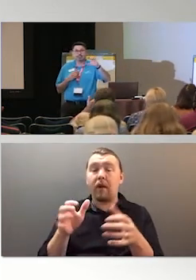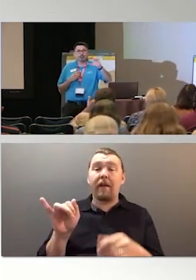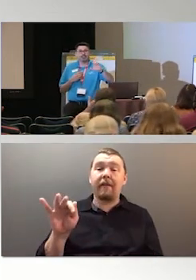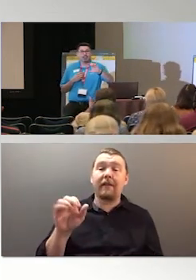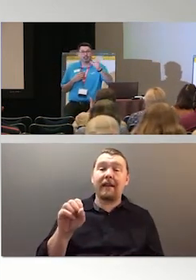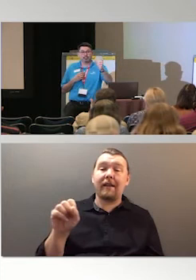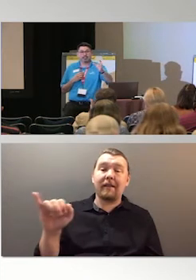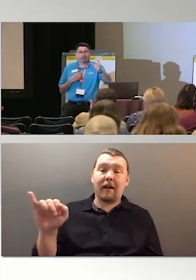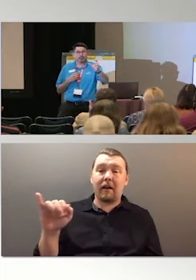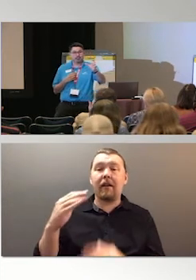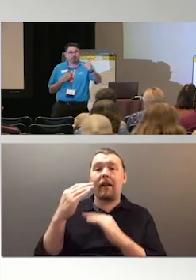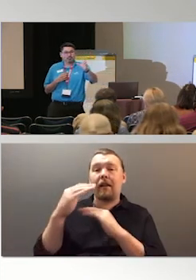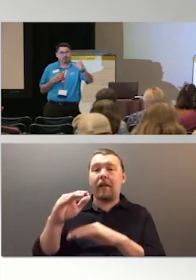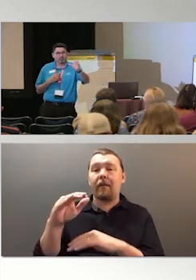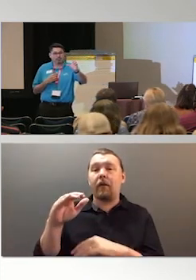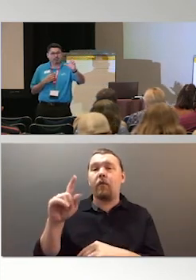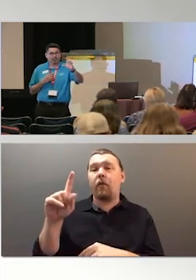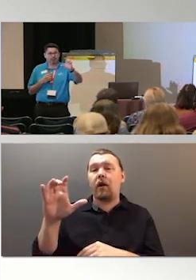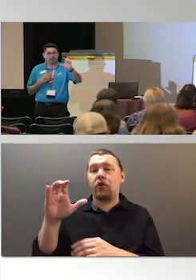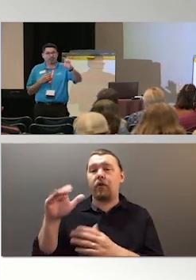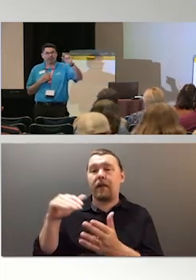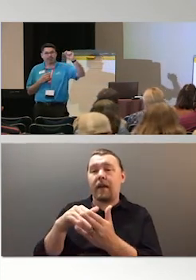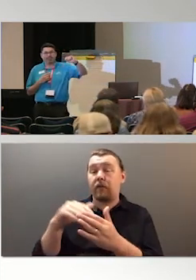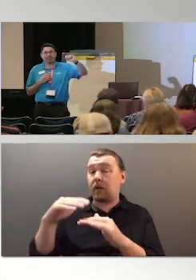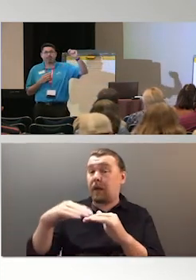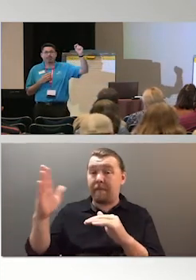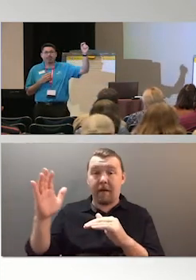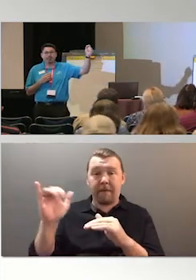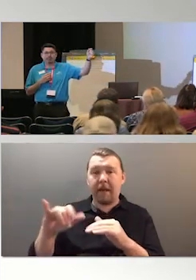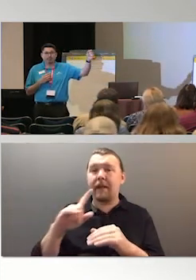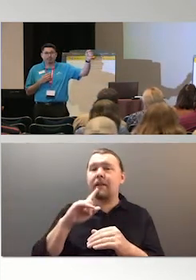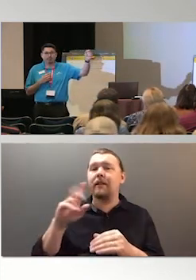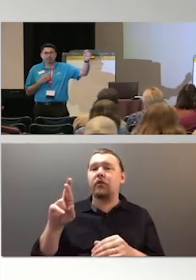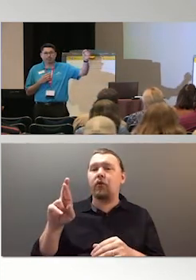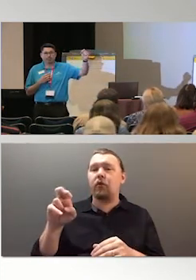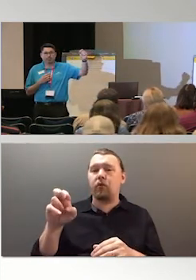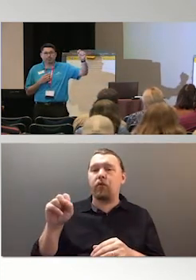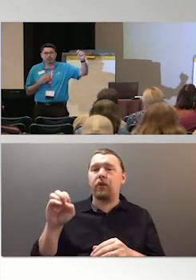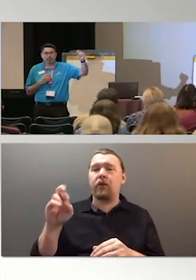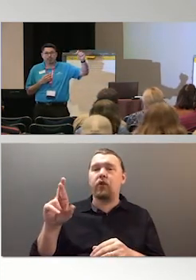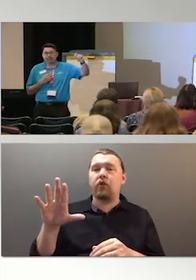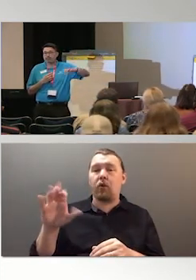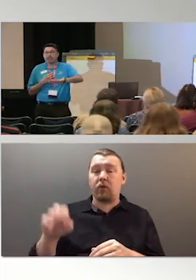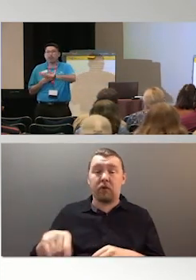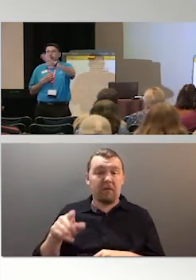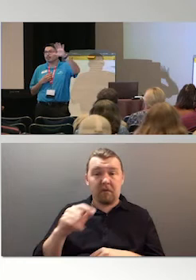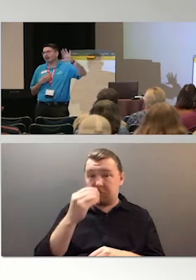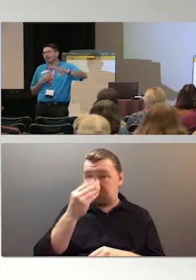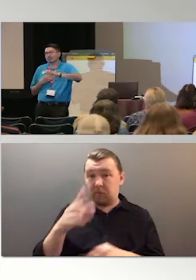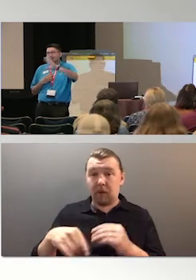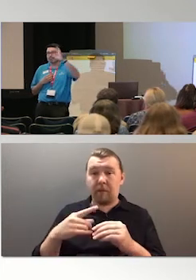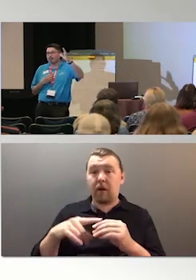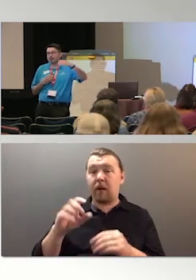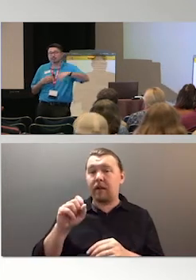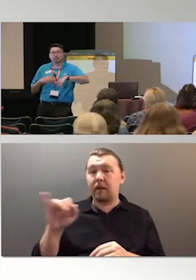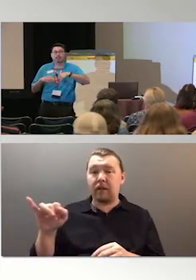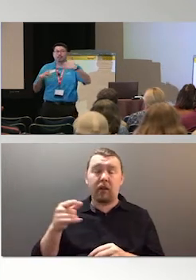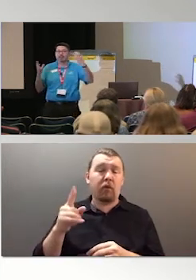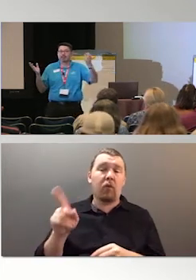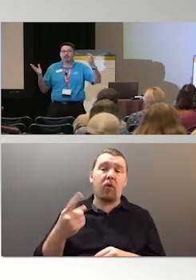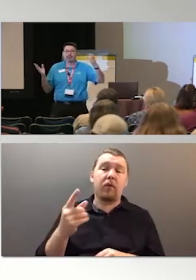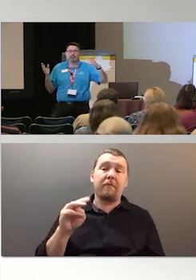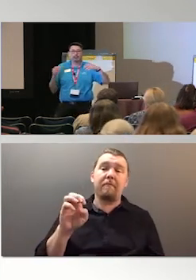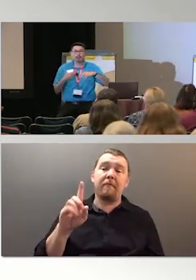there's a limit of $100,000 into an ABLE account. Anything above that would count as a resource. If you're not worried about SSI, maybe you're just